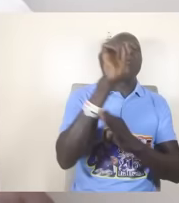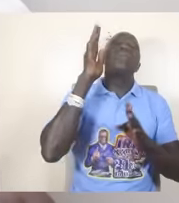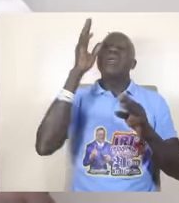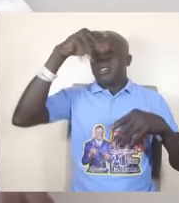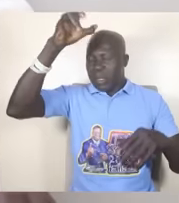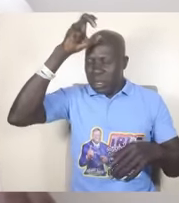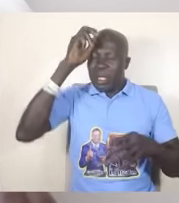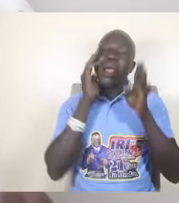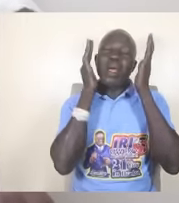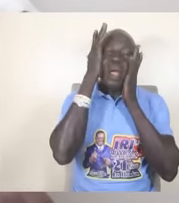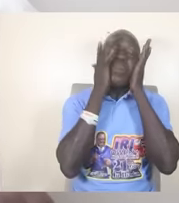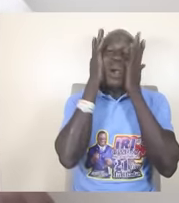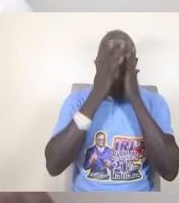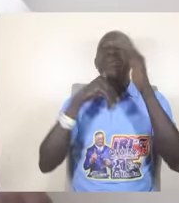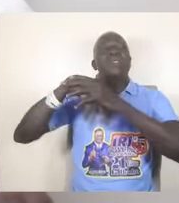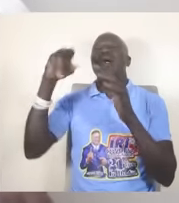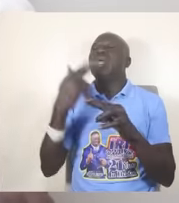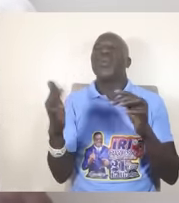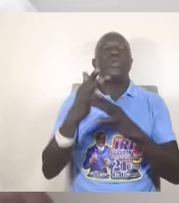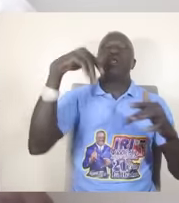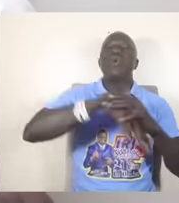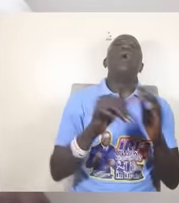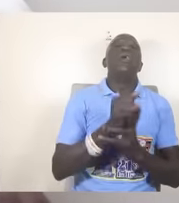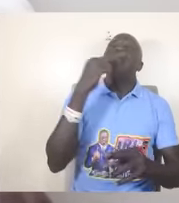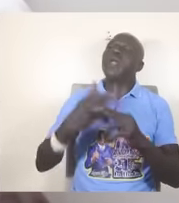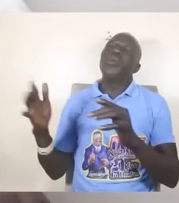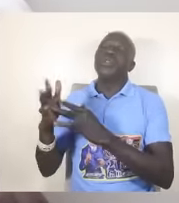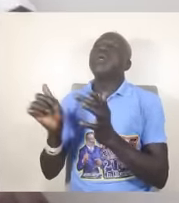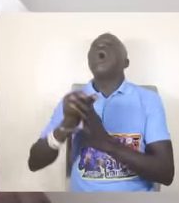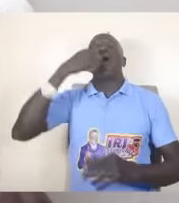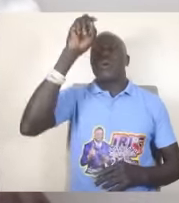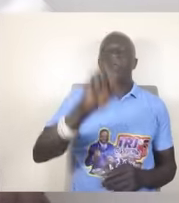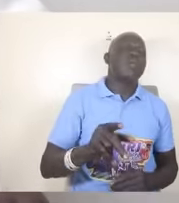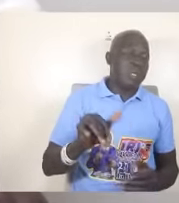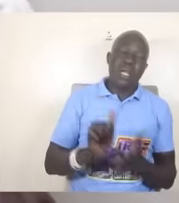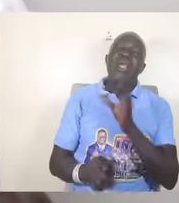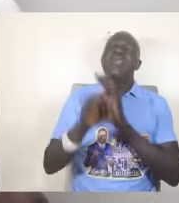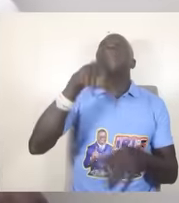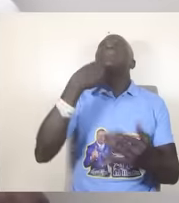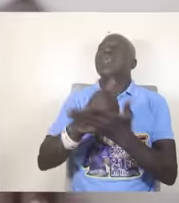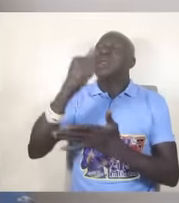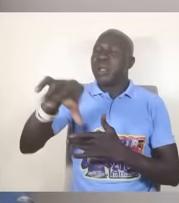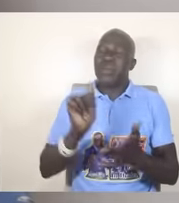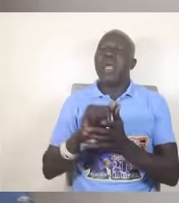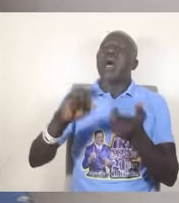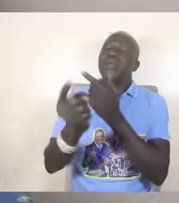one Satanic. Satan has the name of the name of Jesus.